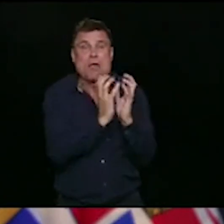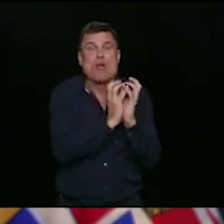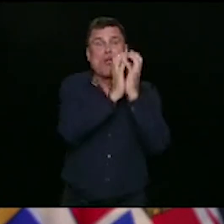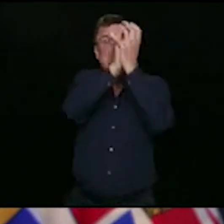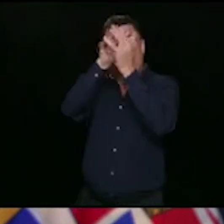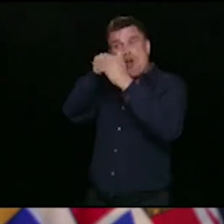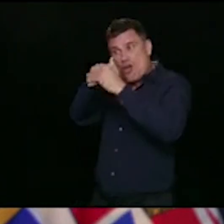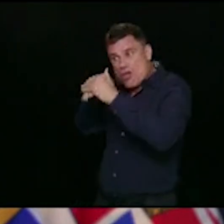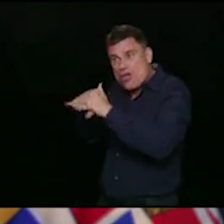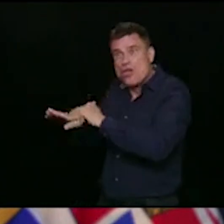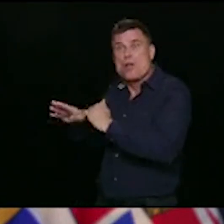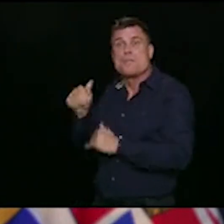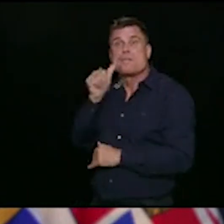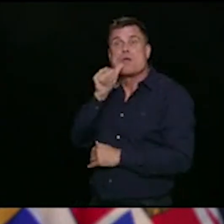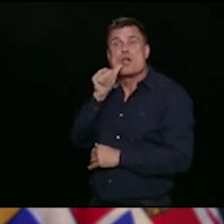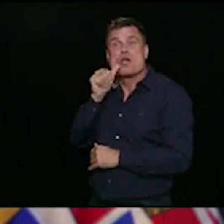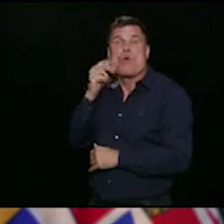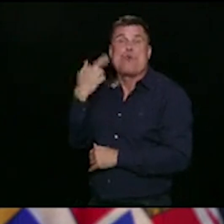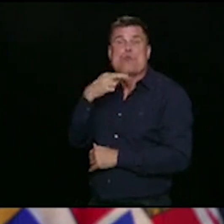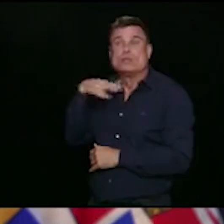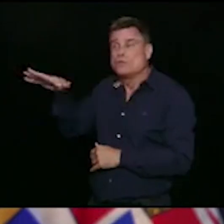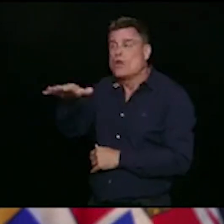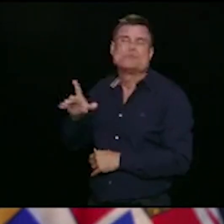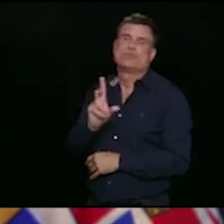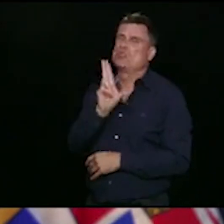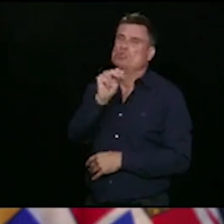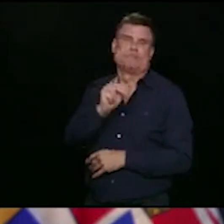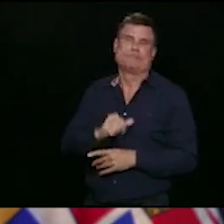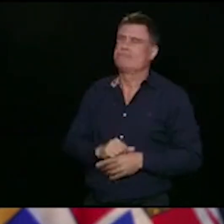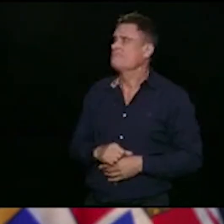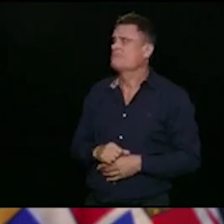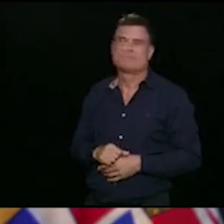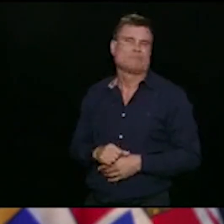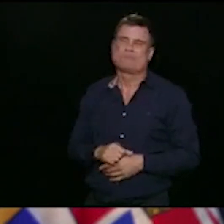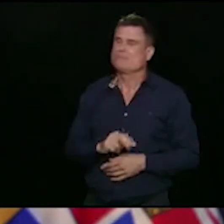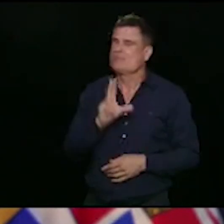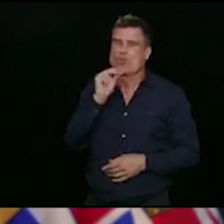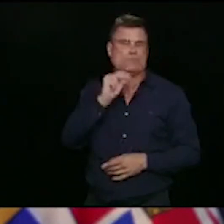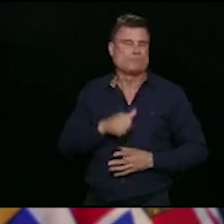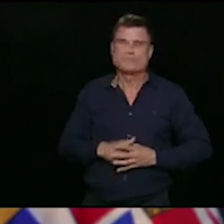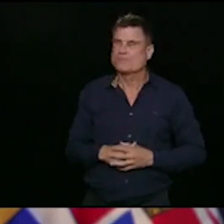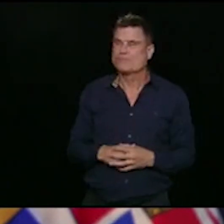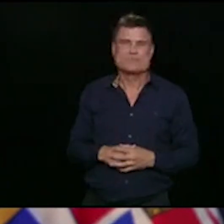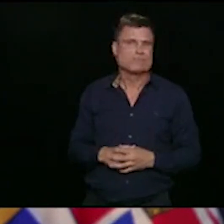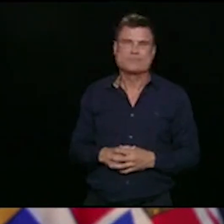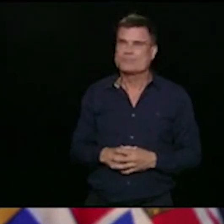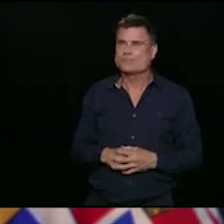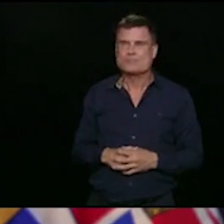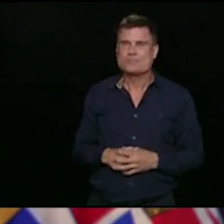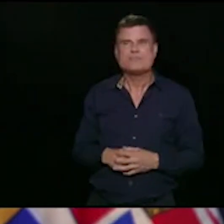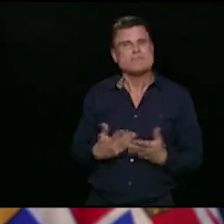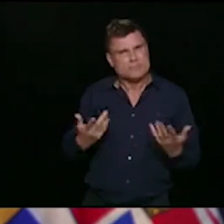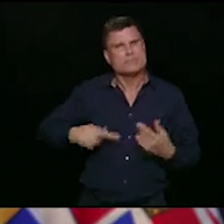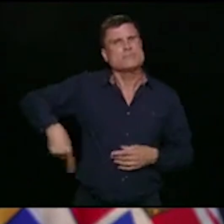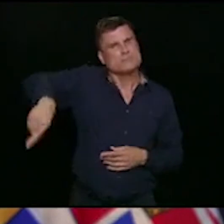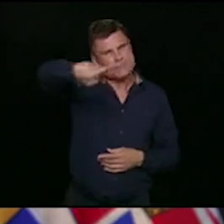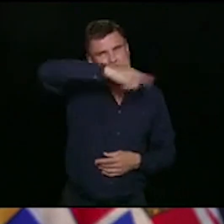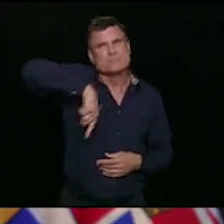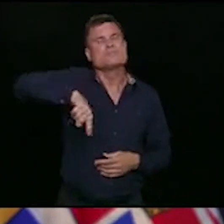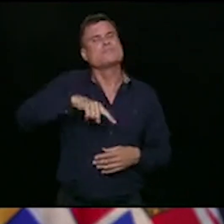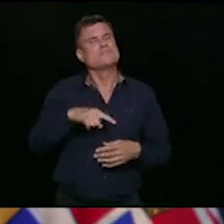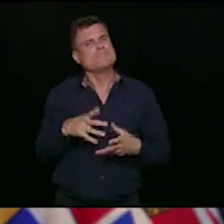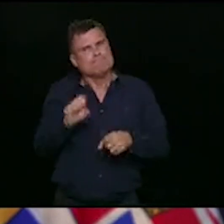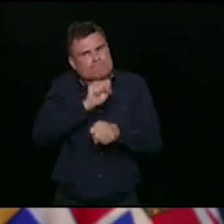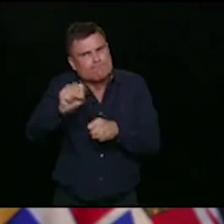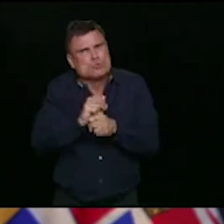make sure that they are effectively able to deal with this. But we all have a responsibility to not try and put people in